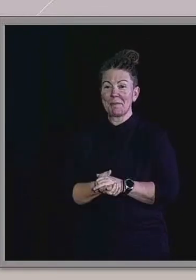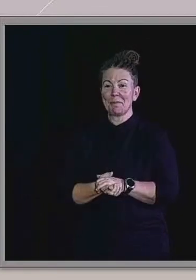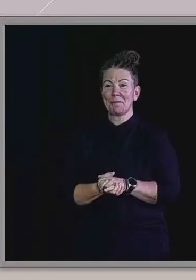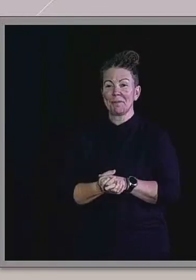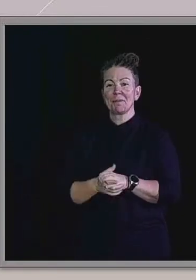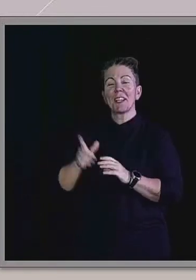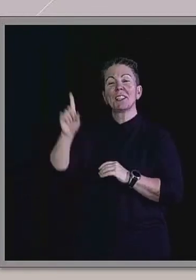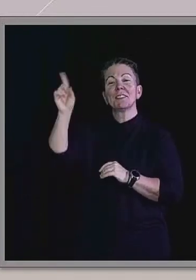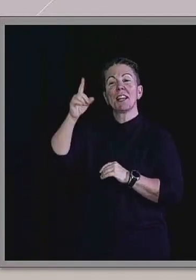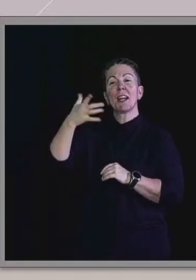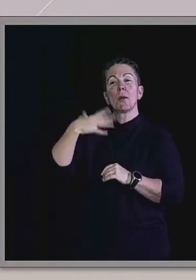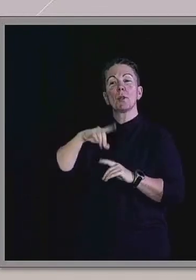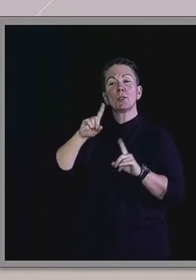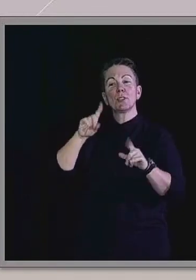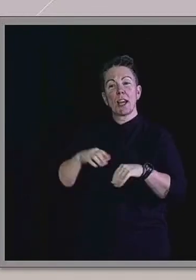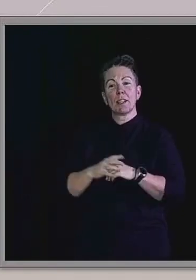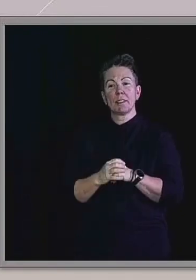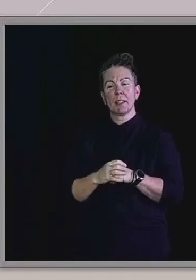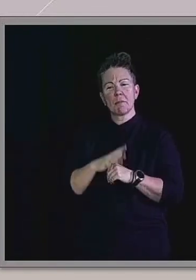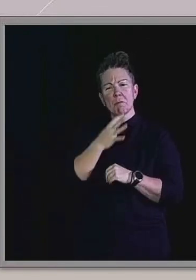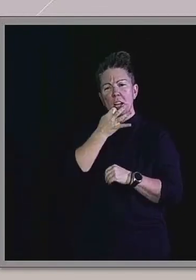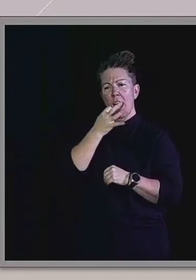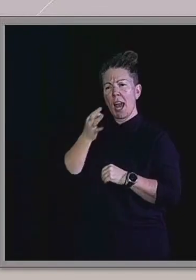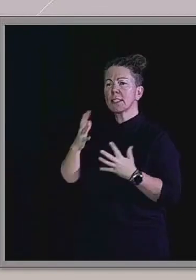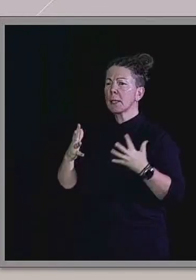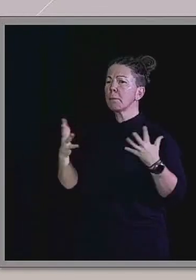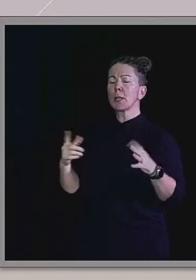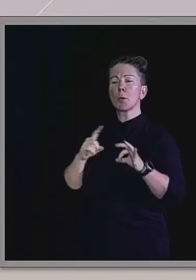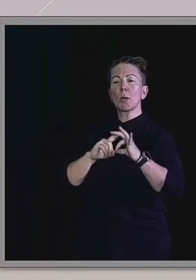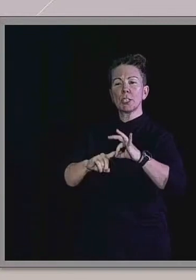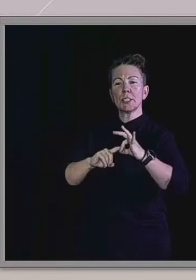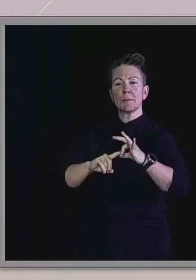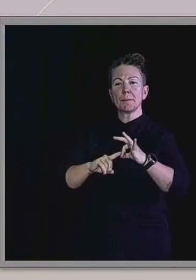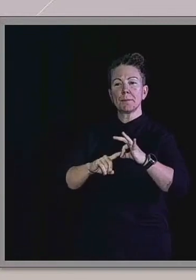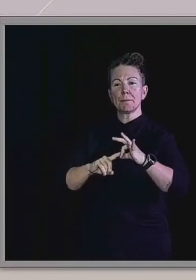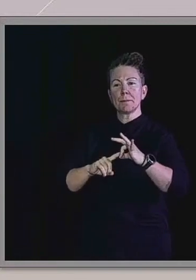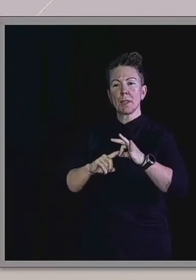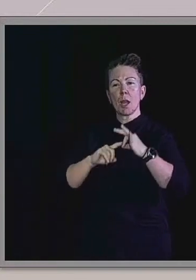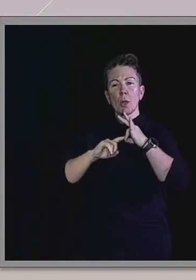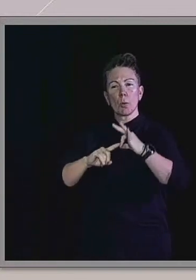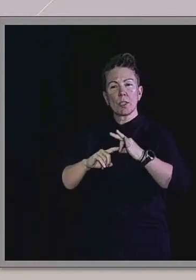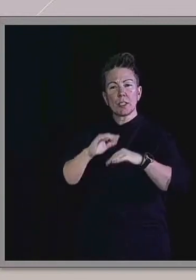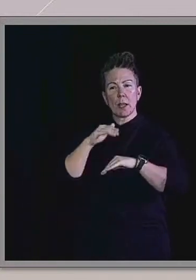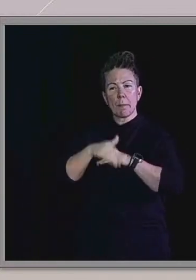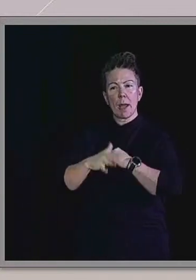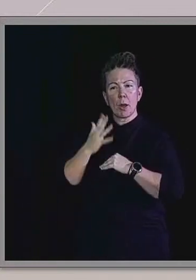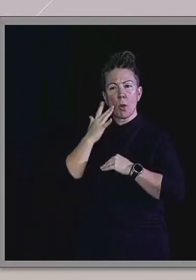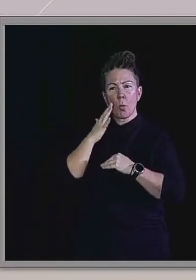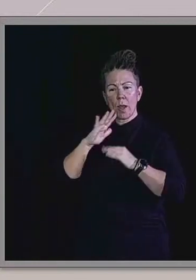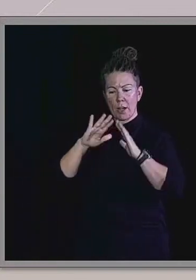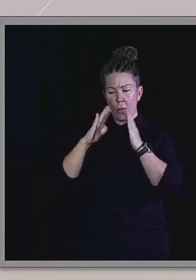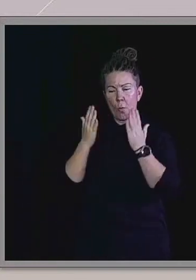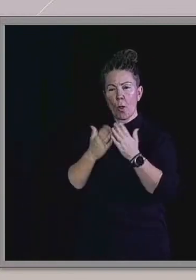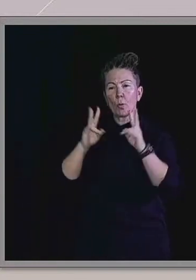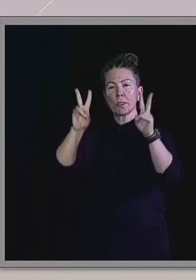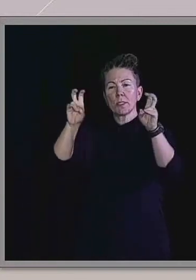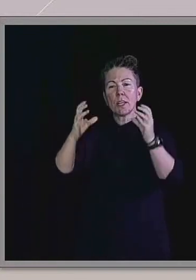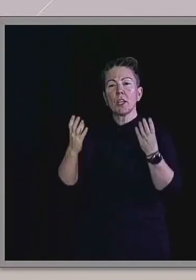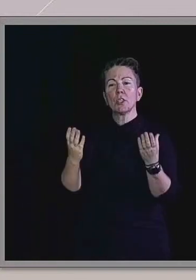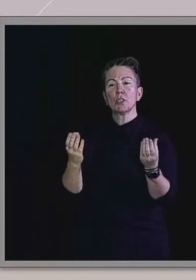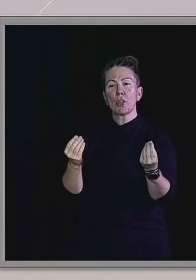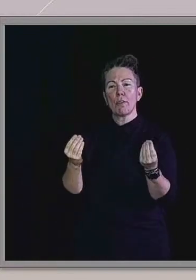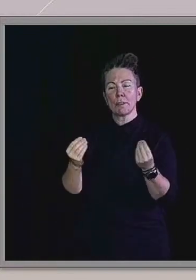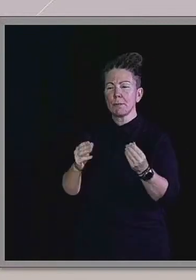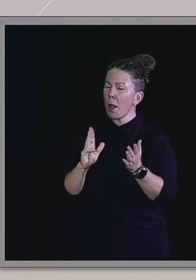Today, I want to start by asking Michael a big question, a question about from when the world was soft.